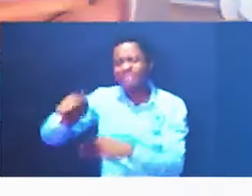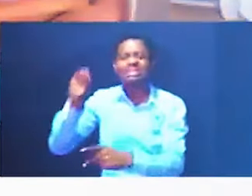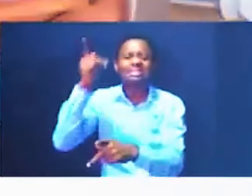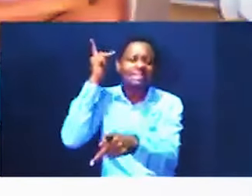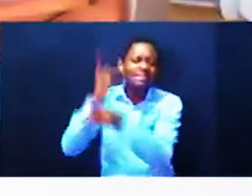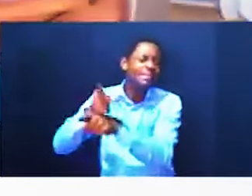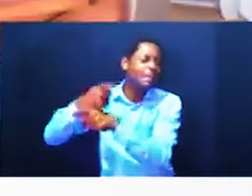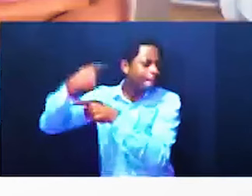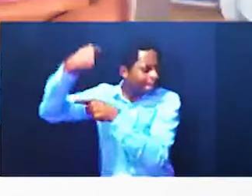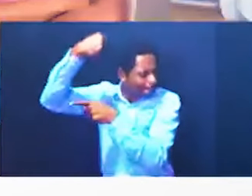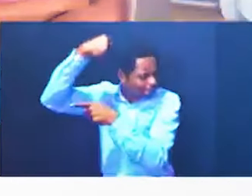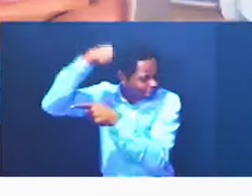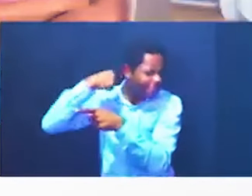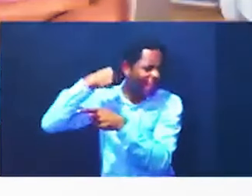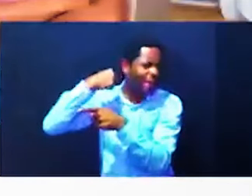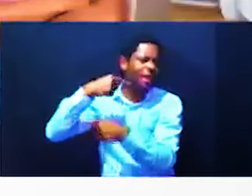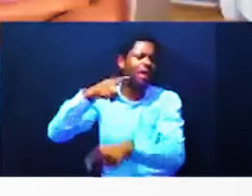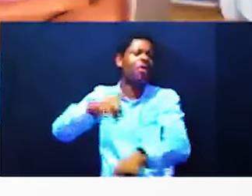At